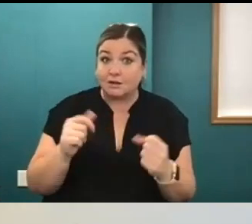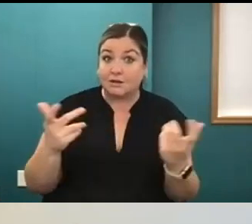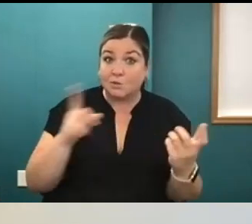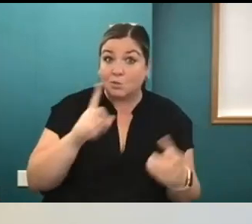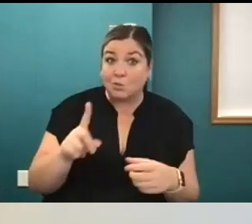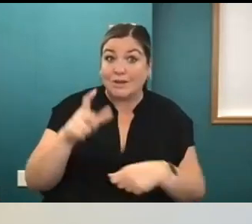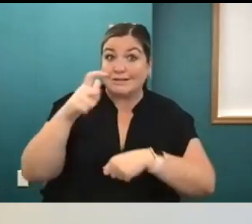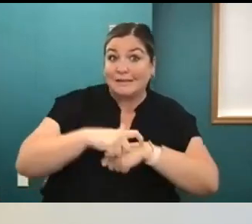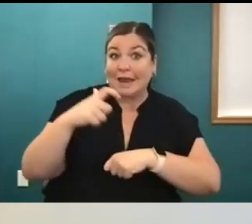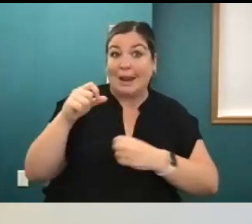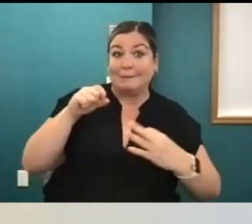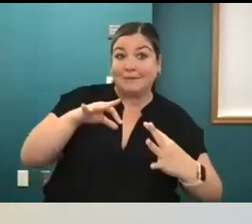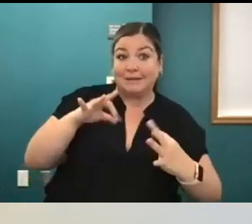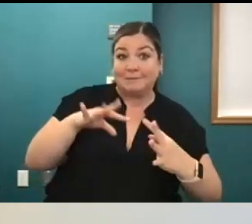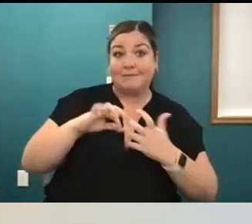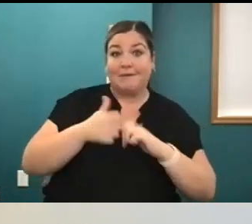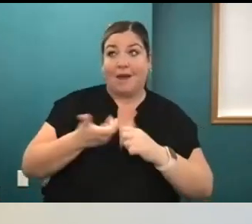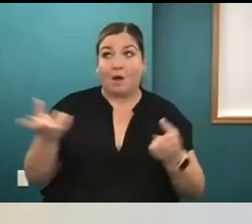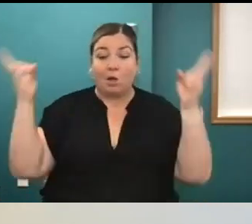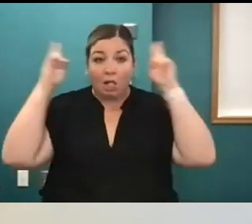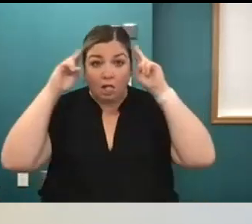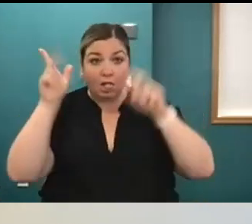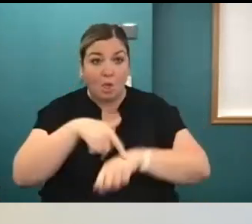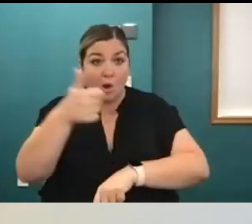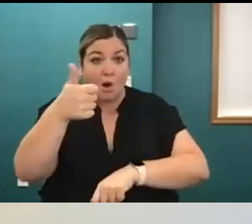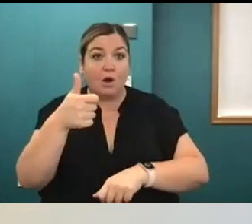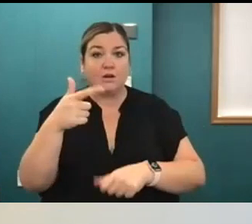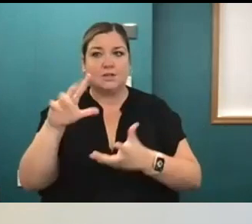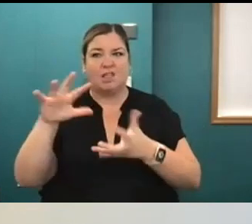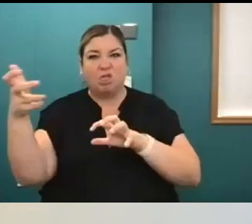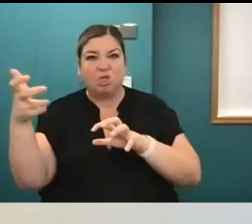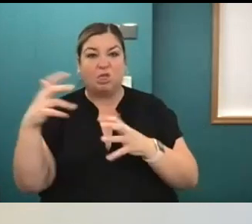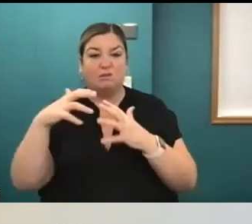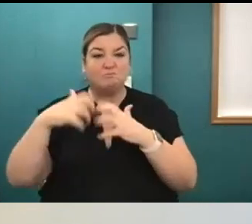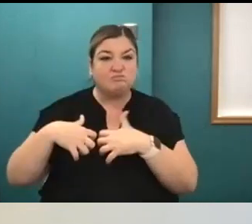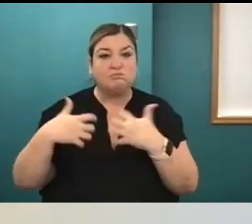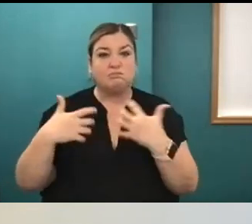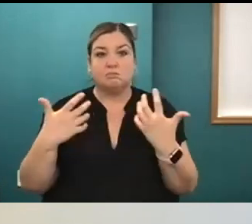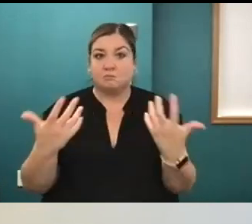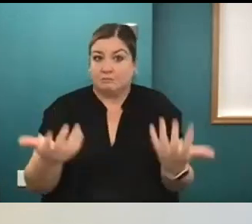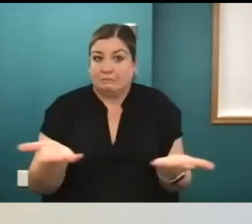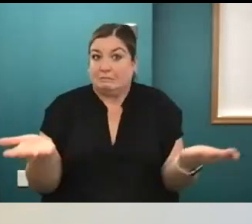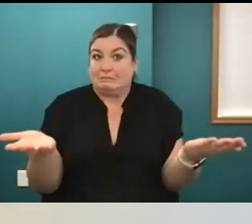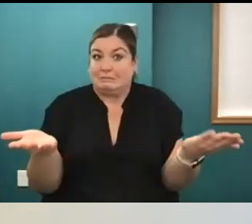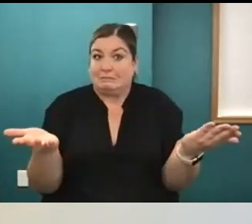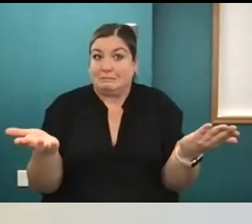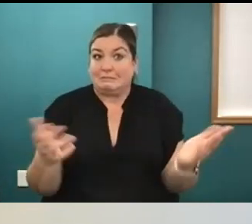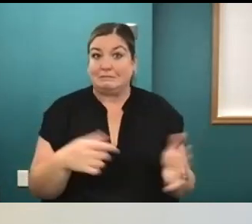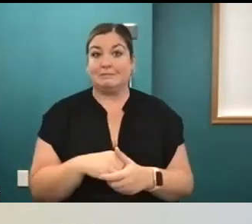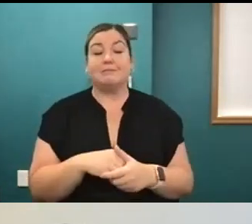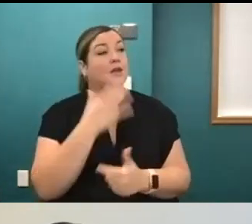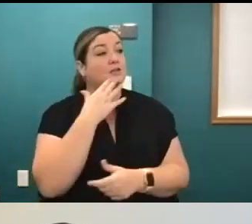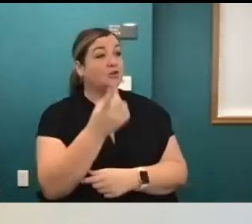us real-time feedback of how long they're wearing it? Does it malfunction? Can you? Yeah, good